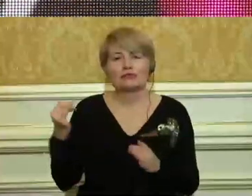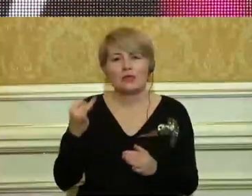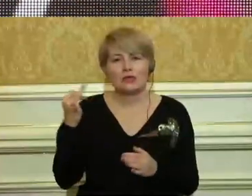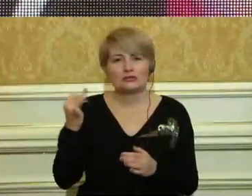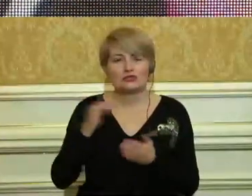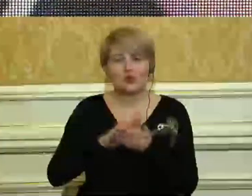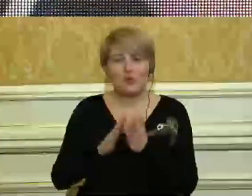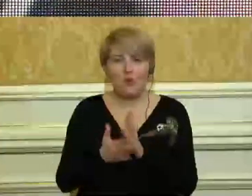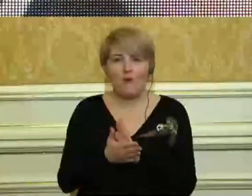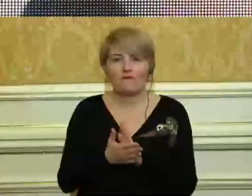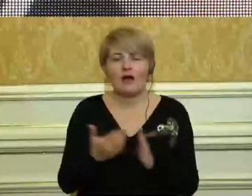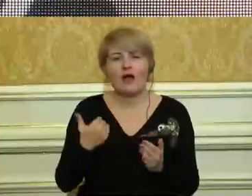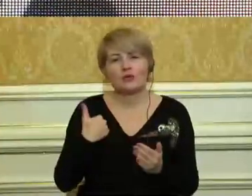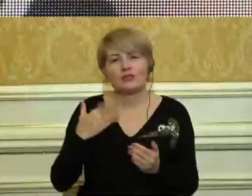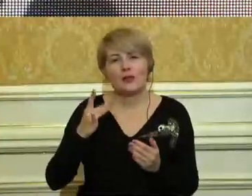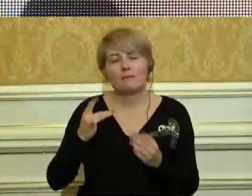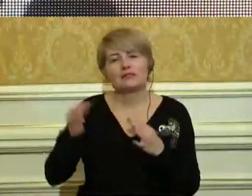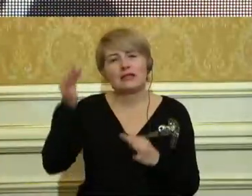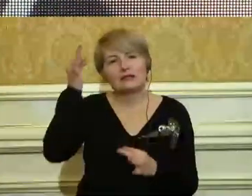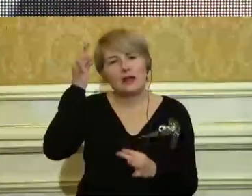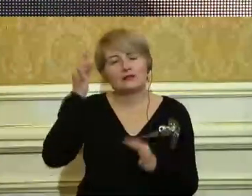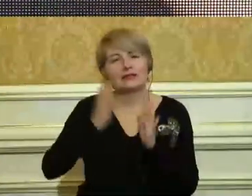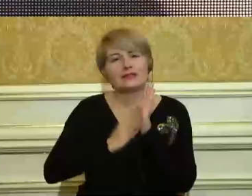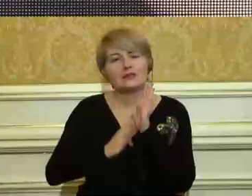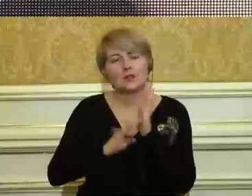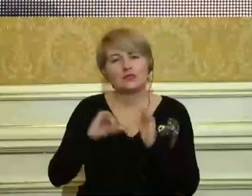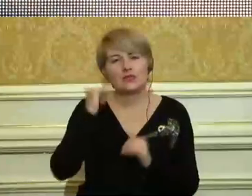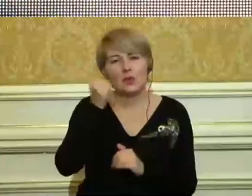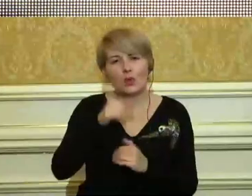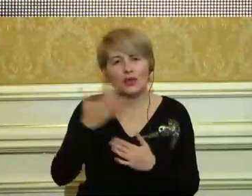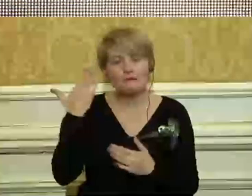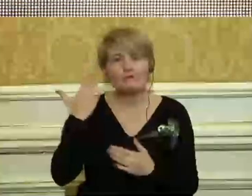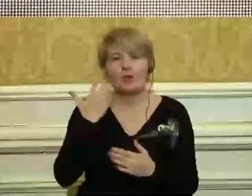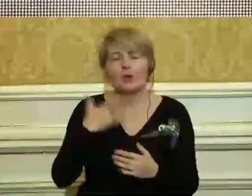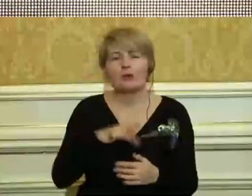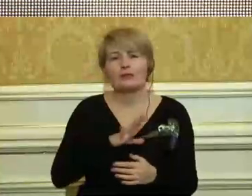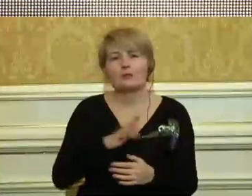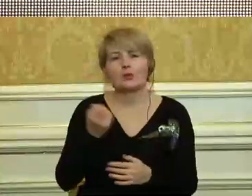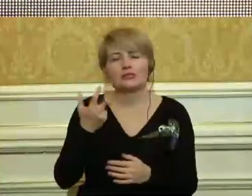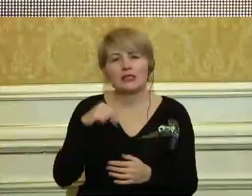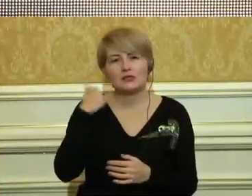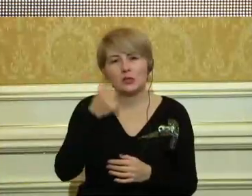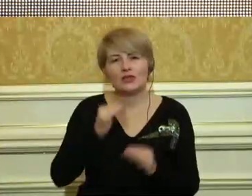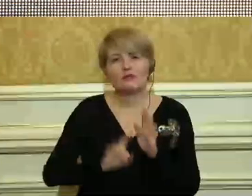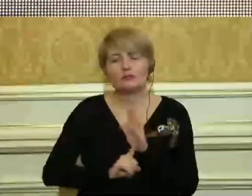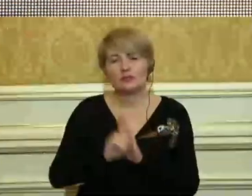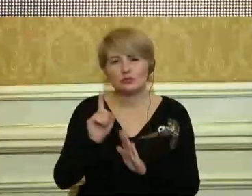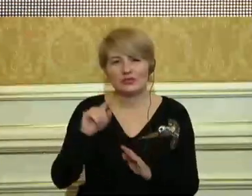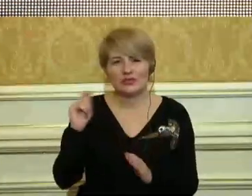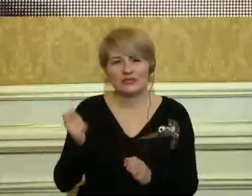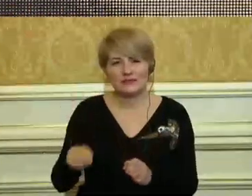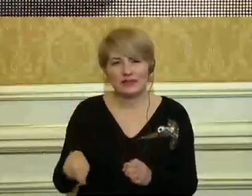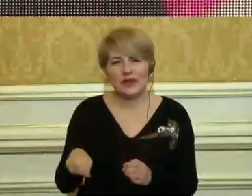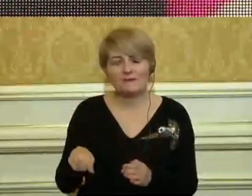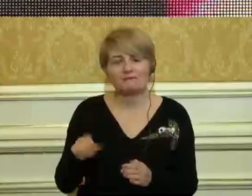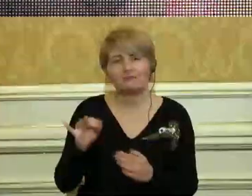just go back to the 1990. I was 13 years old then, and the war broke in former Yugoslavia. And